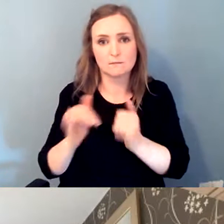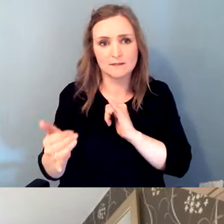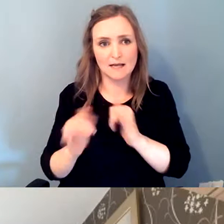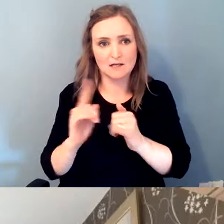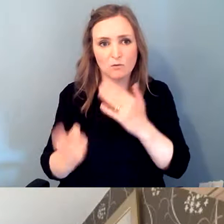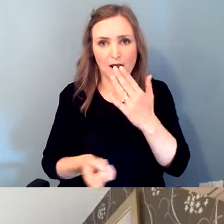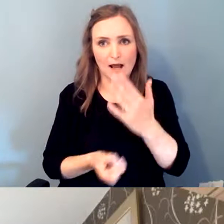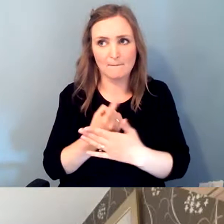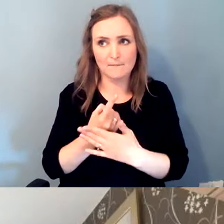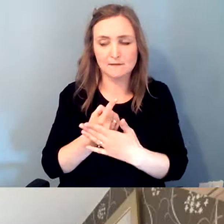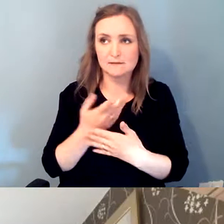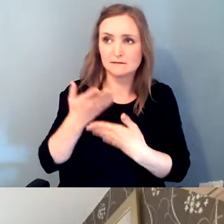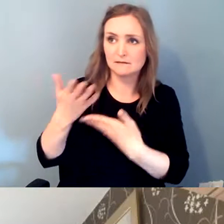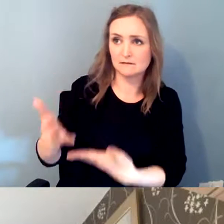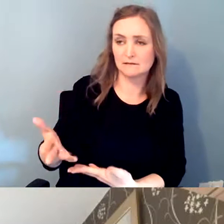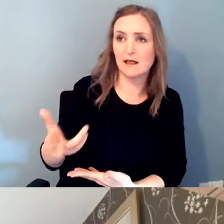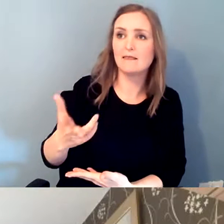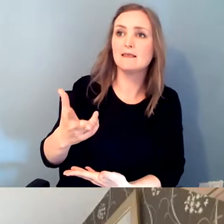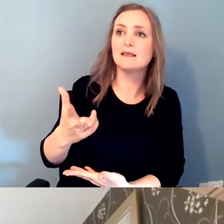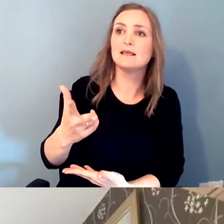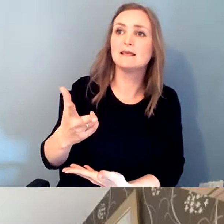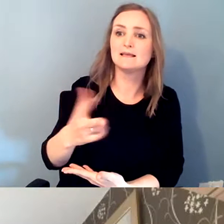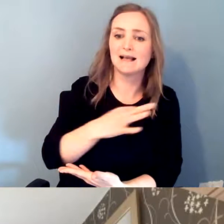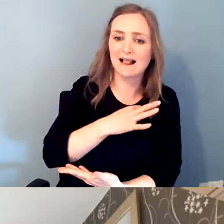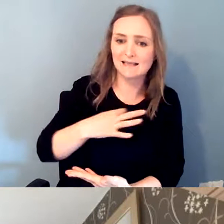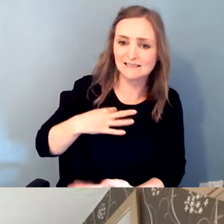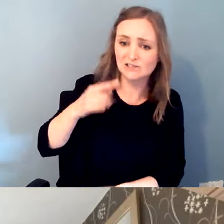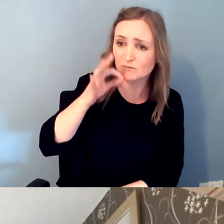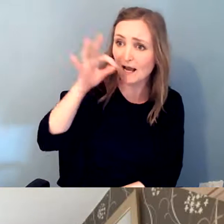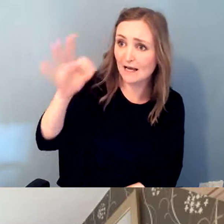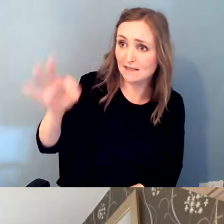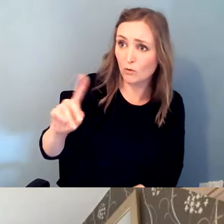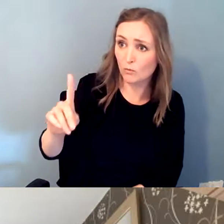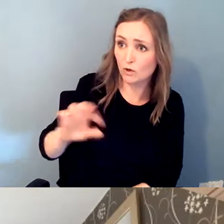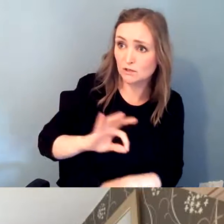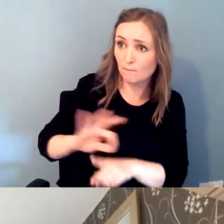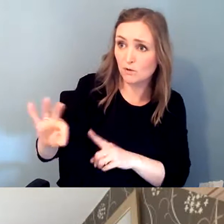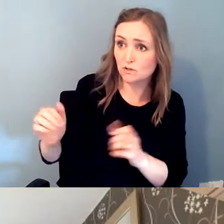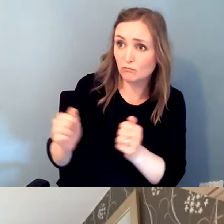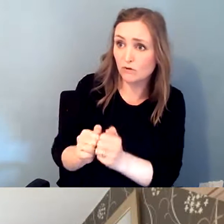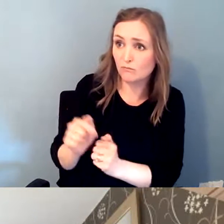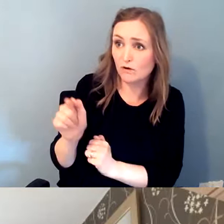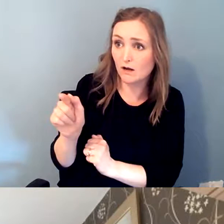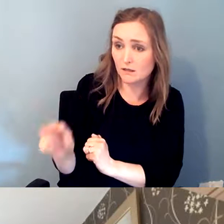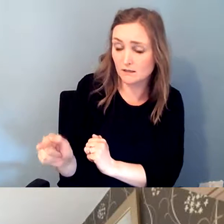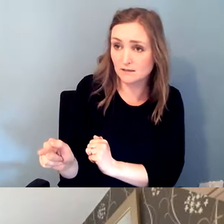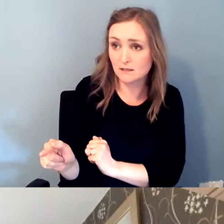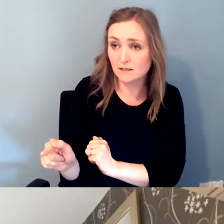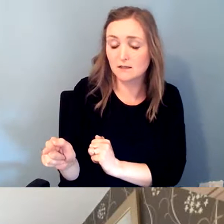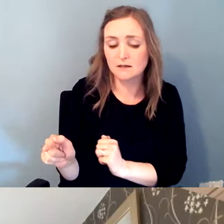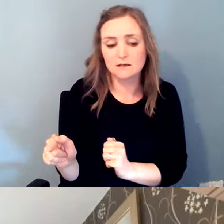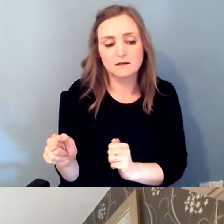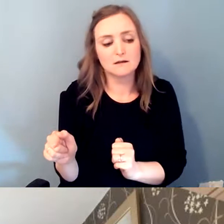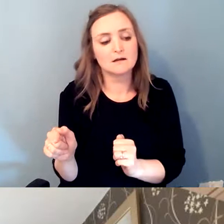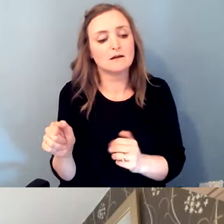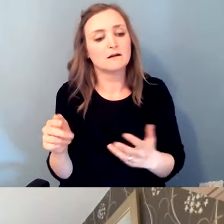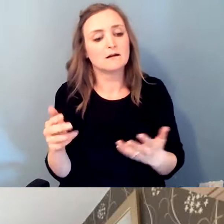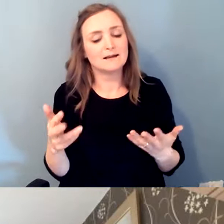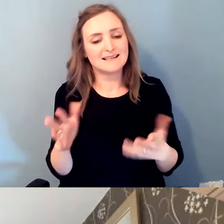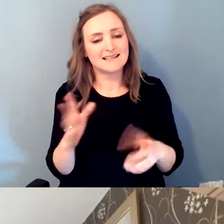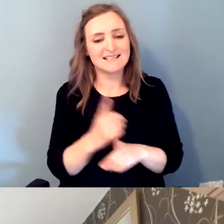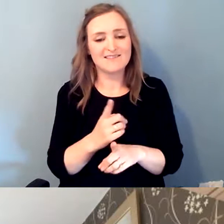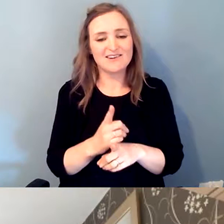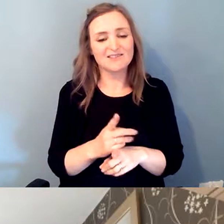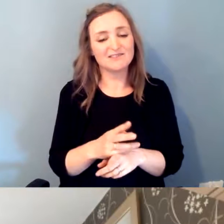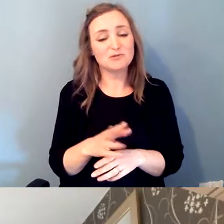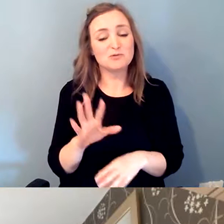make a decision about what is most appropriate. Now, I would like to think that I talk for my GP colleagues, but that's a difficult thing to do because